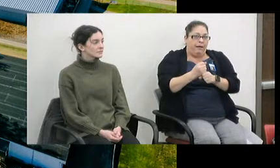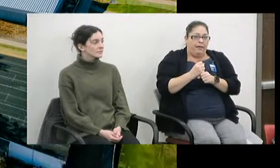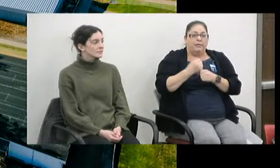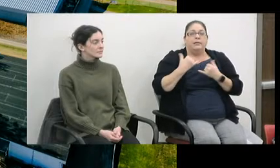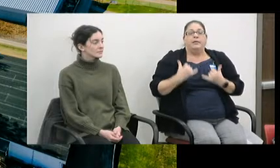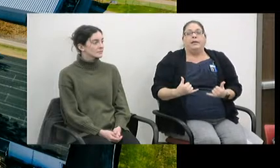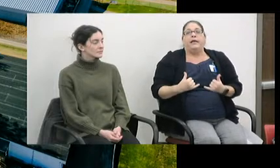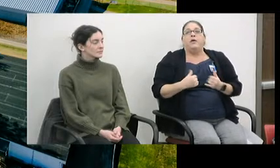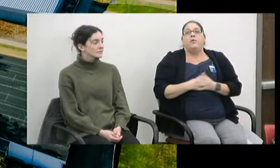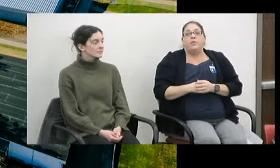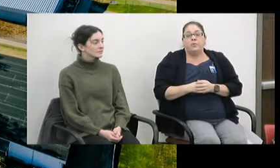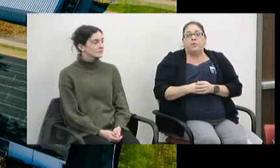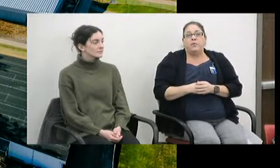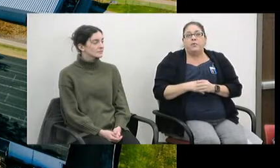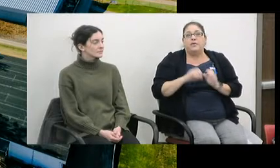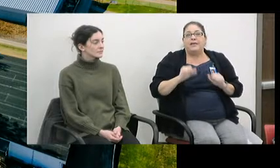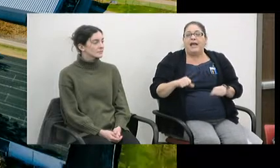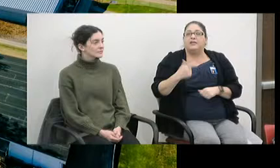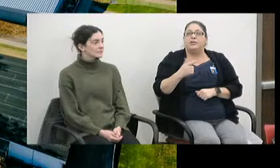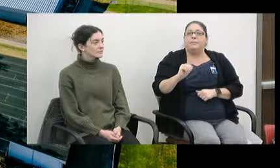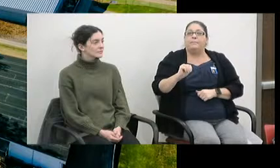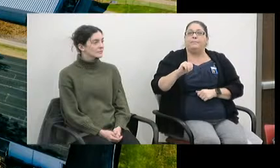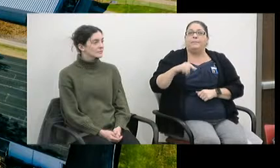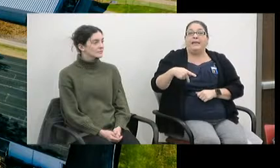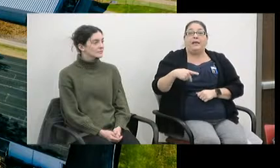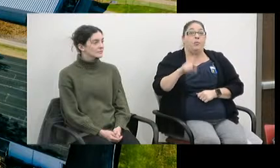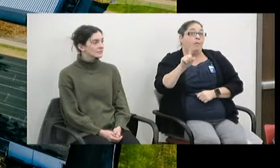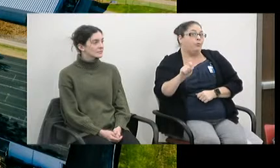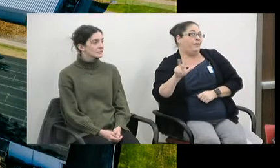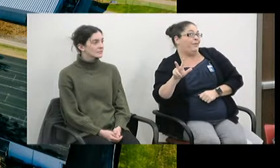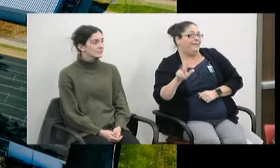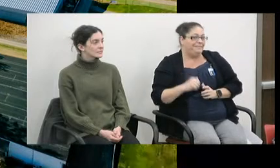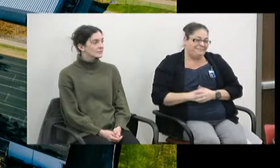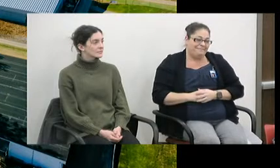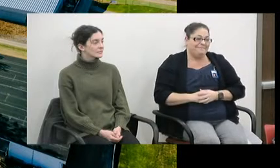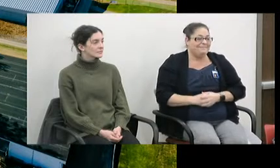to do GMP 1.3.